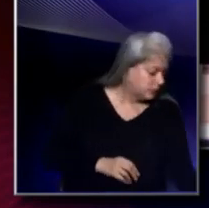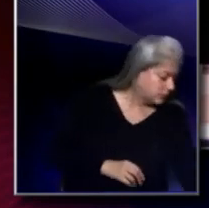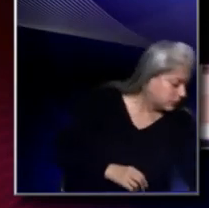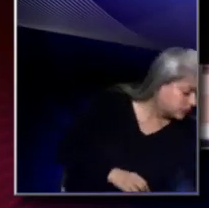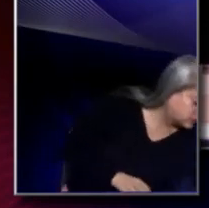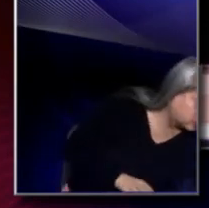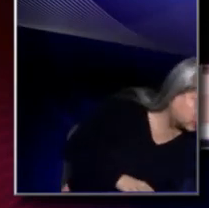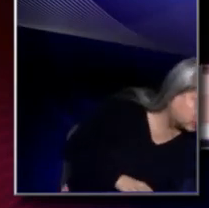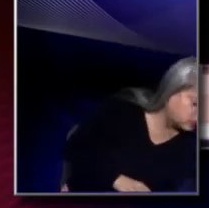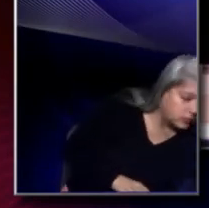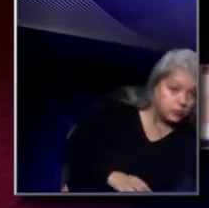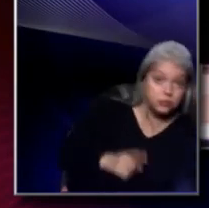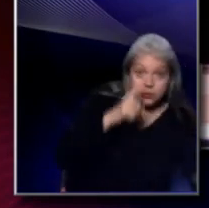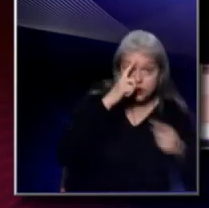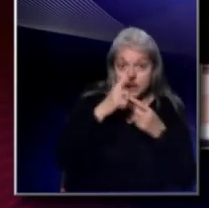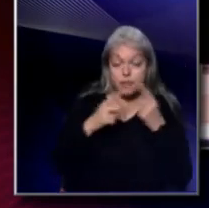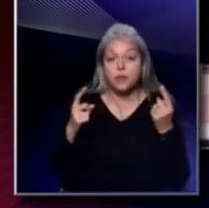Opposed?